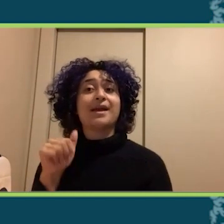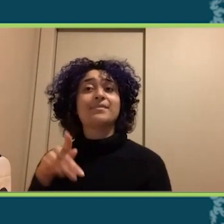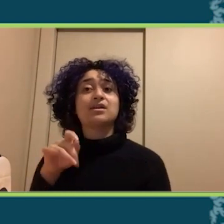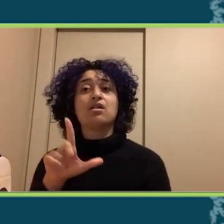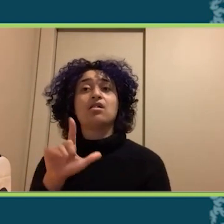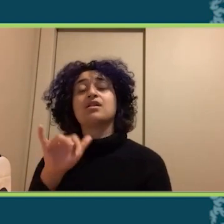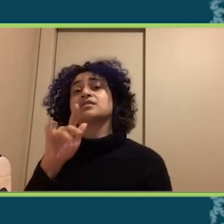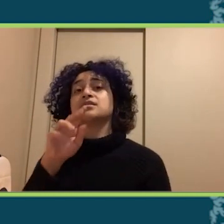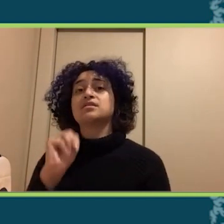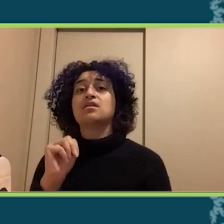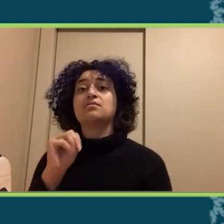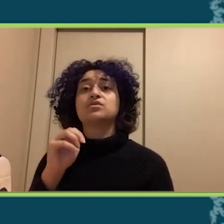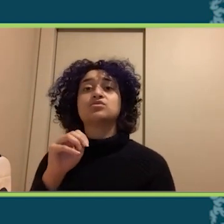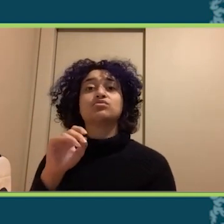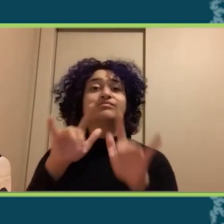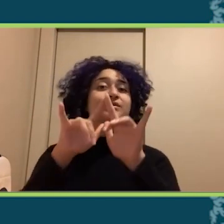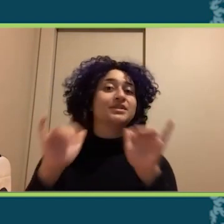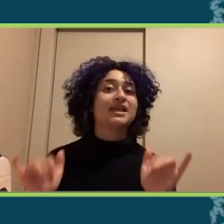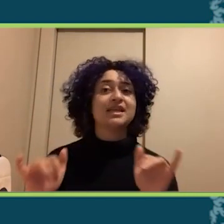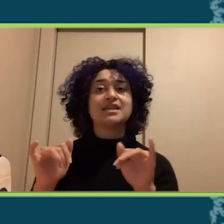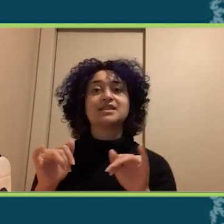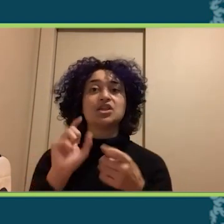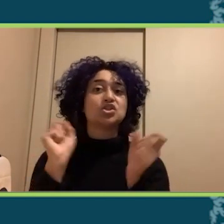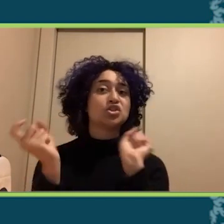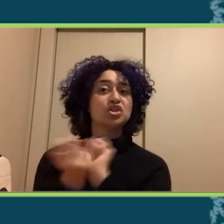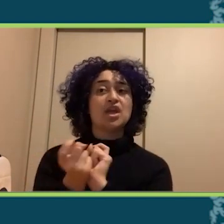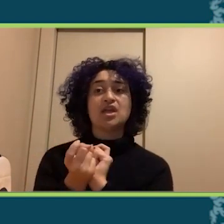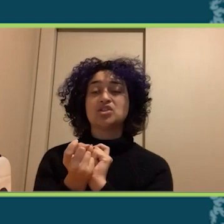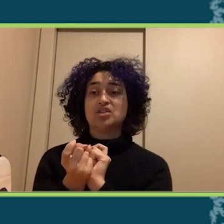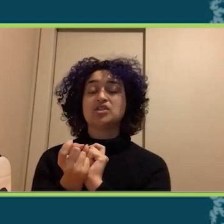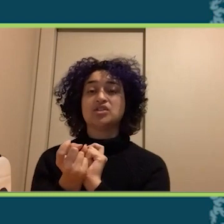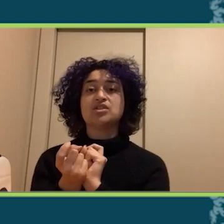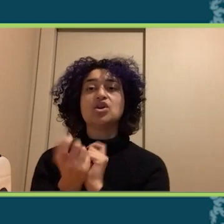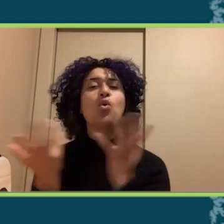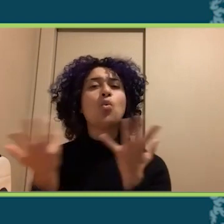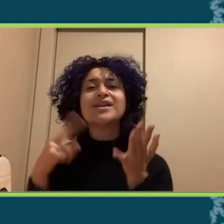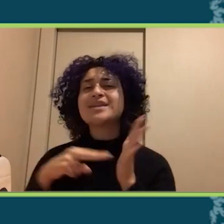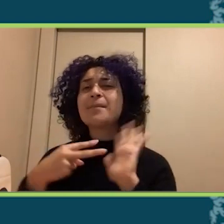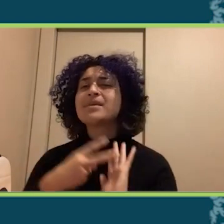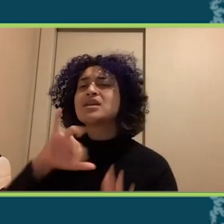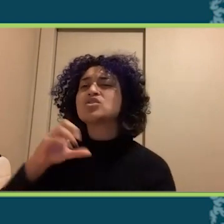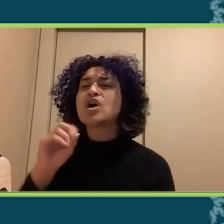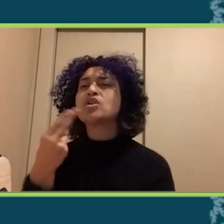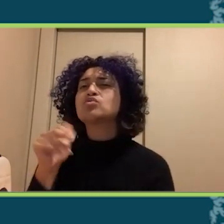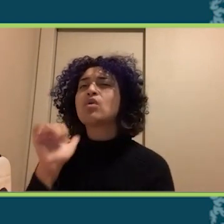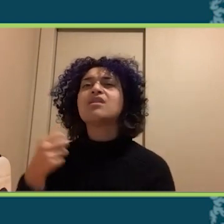start right there. What does that mean? How are we, and what?